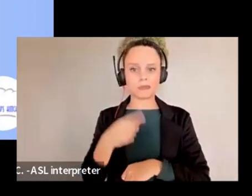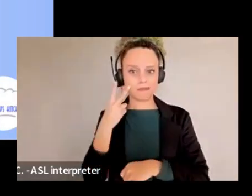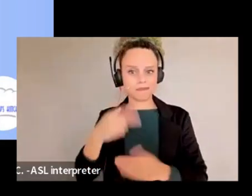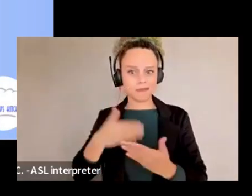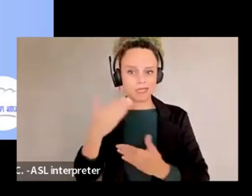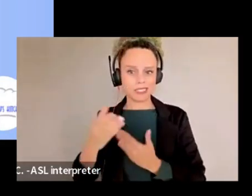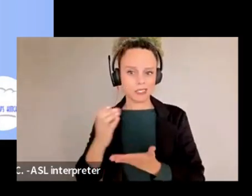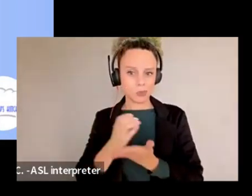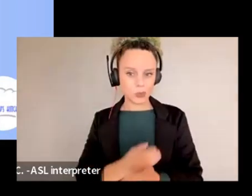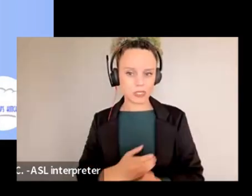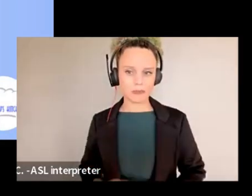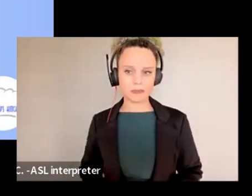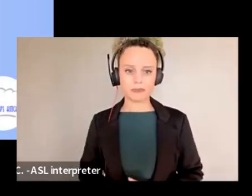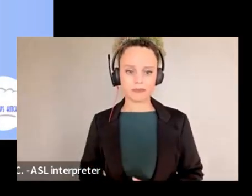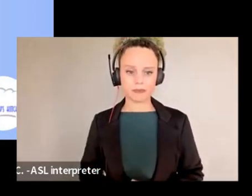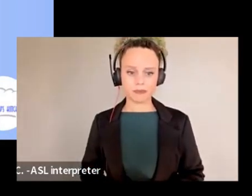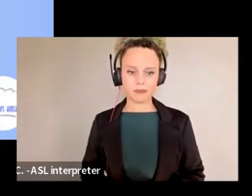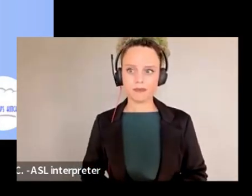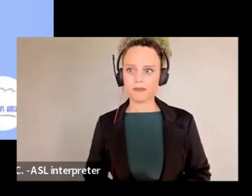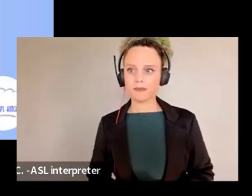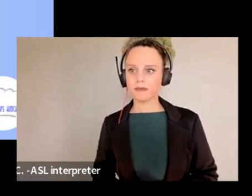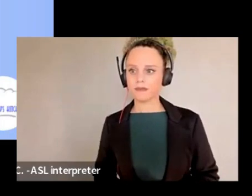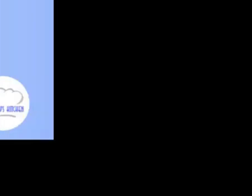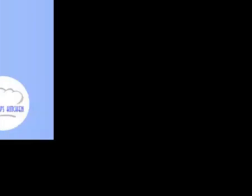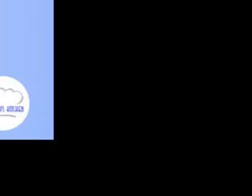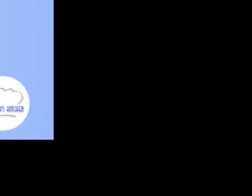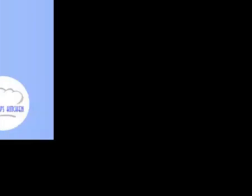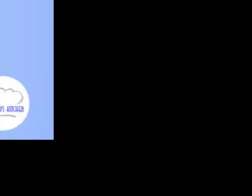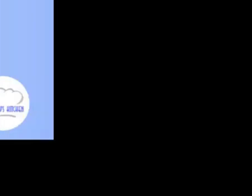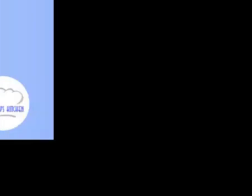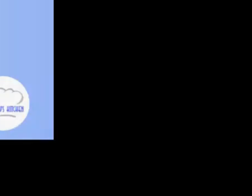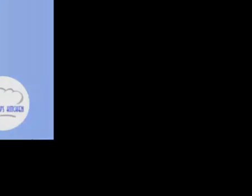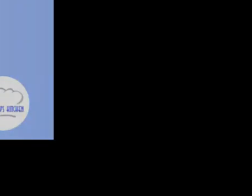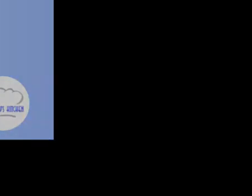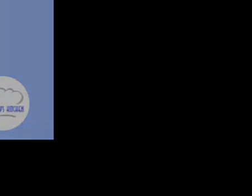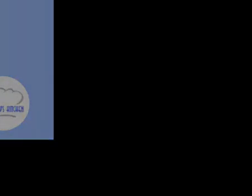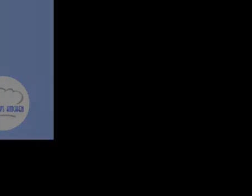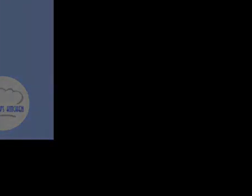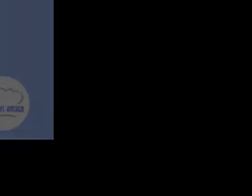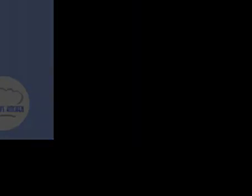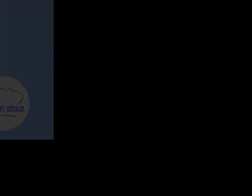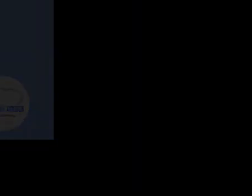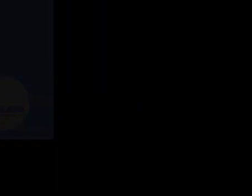we appreciate you sticking with us. So thank you, have a good rest of your day and we will see you for the next course.